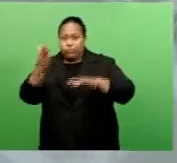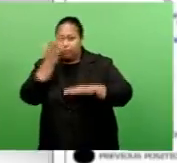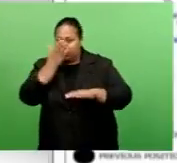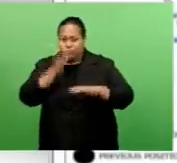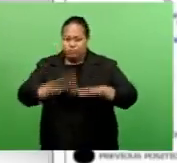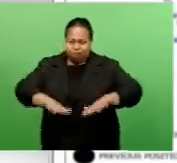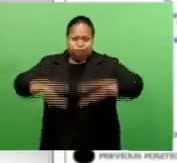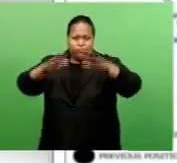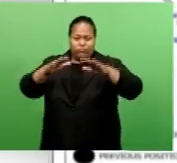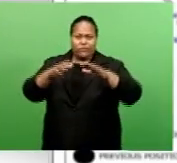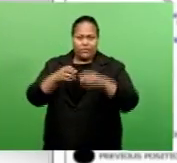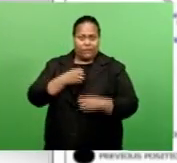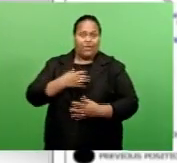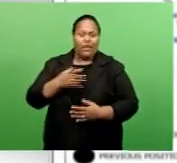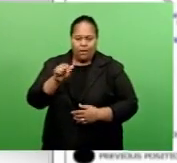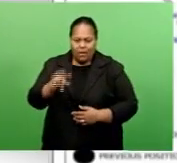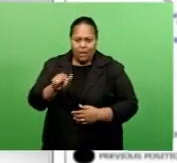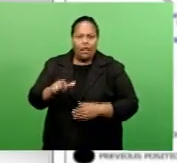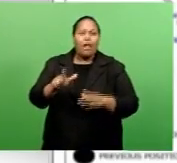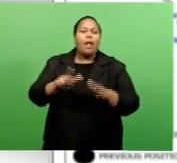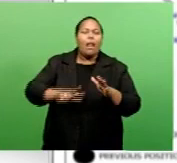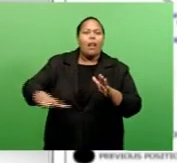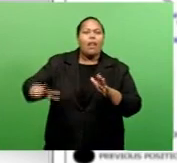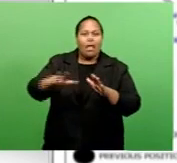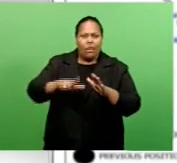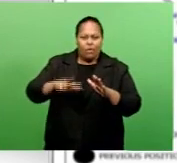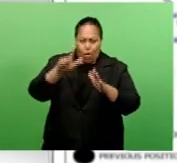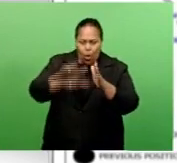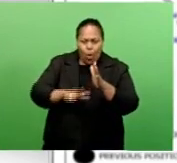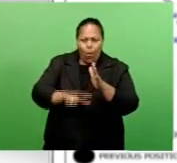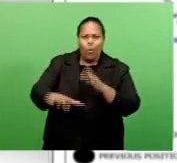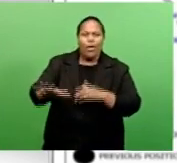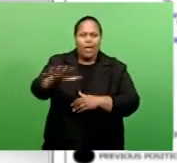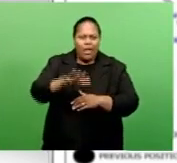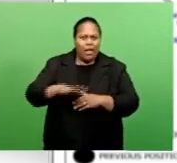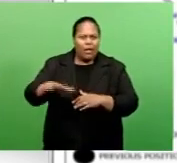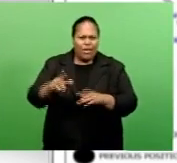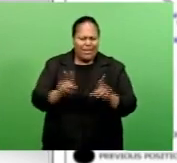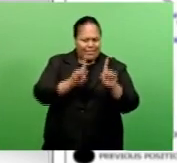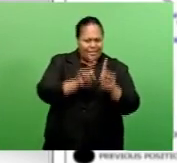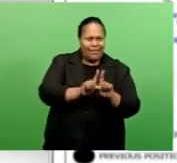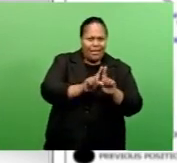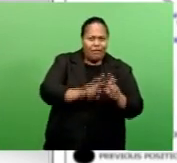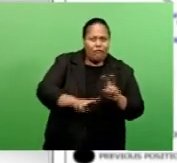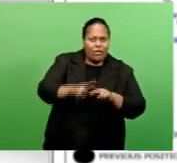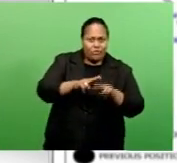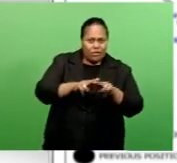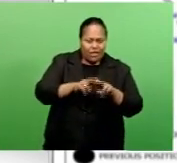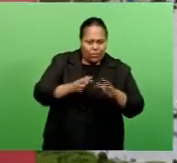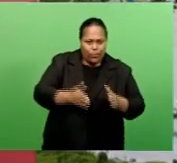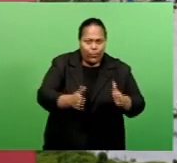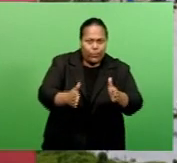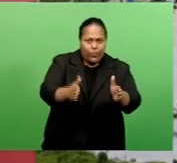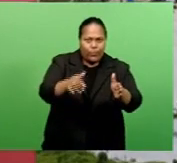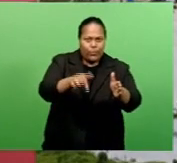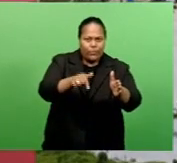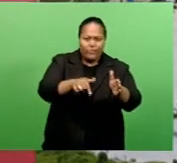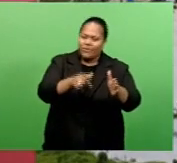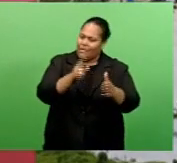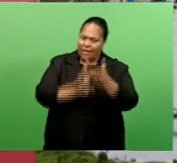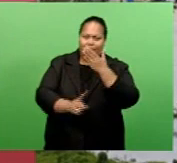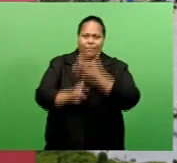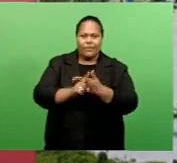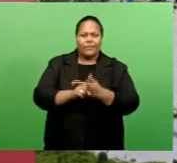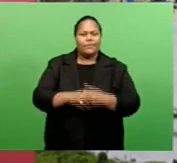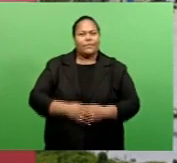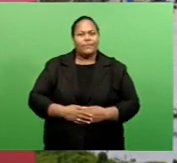all low-lying areas and areas adjacent to small streams and creeks for Fiji. The center of the